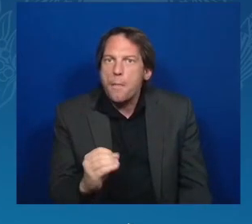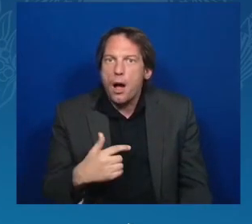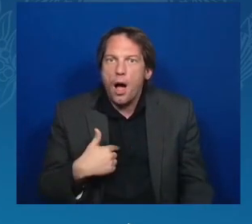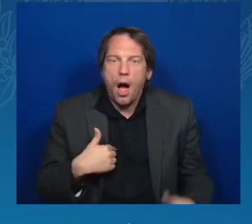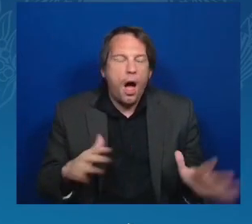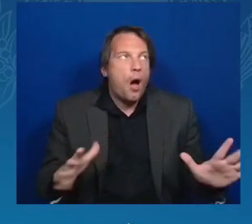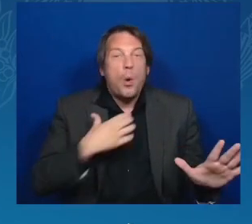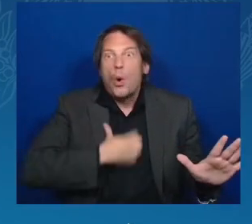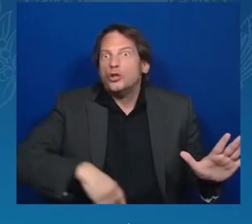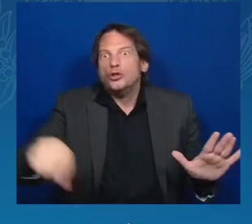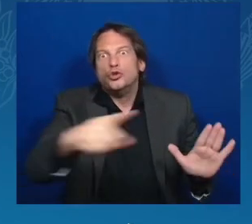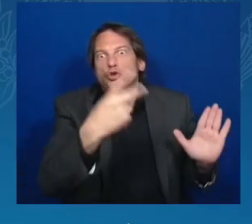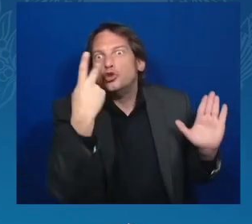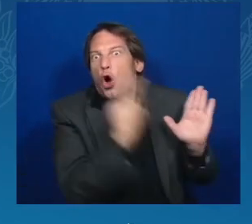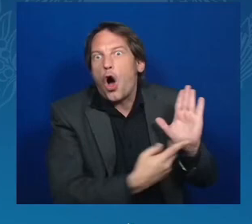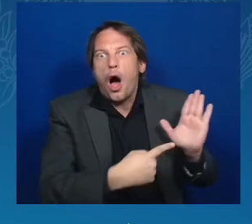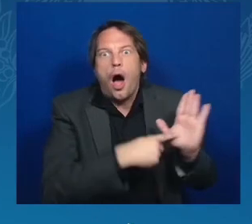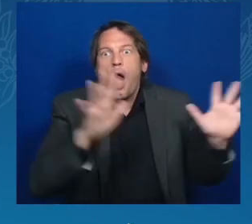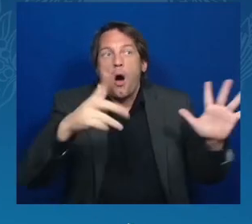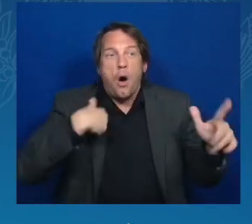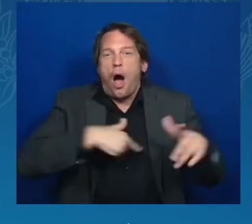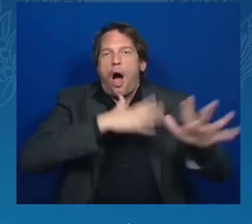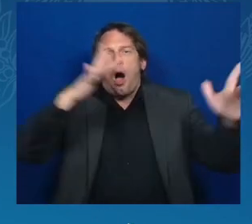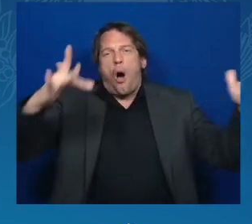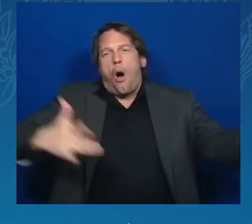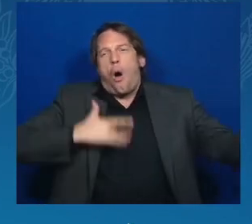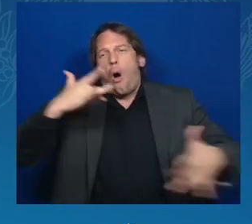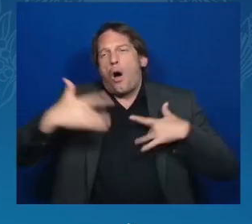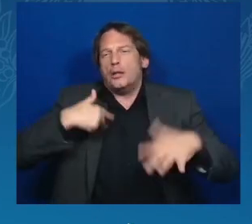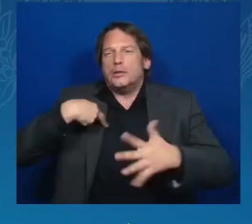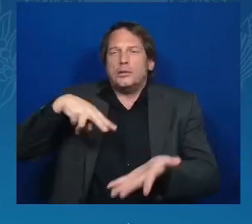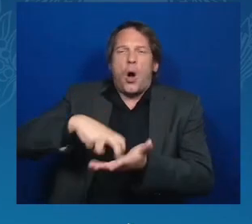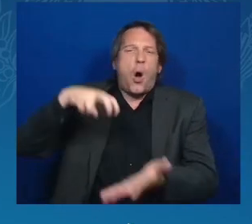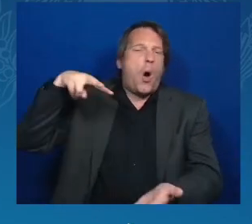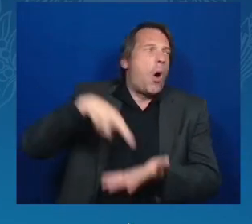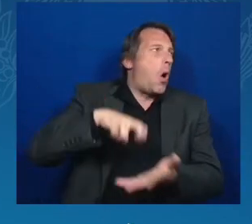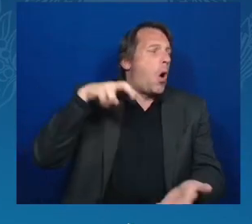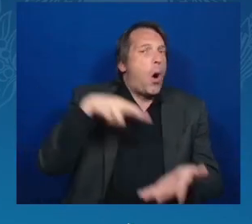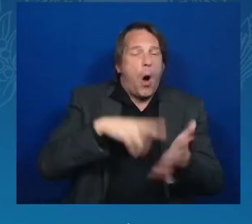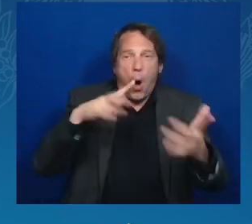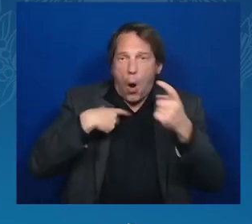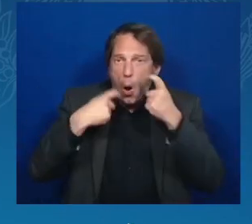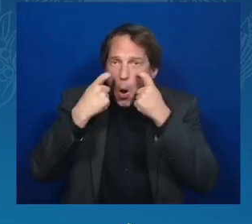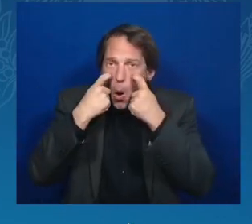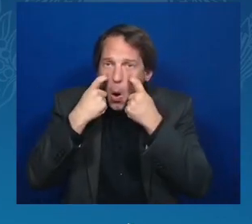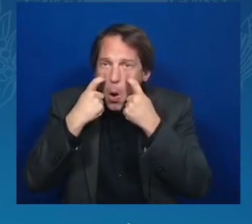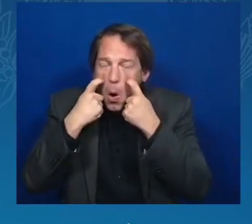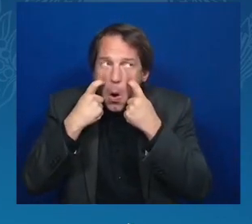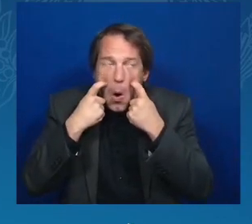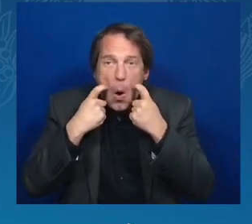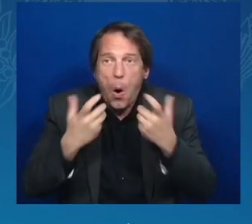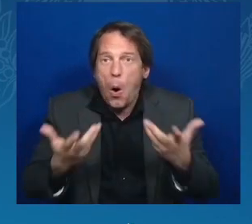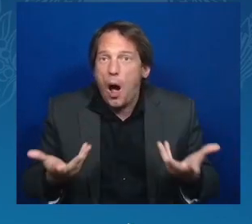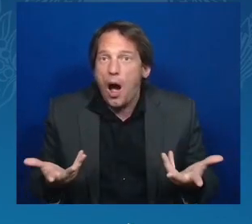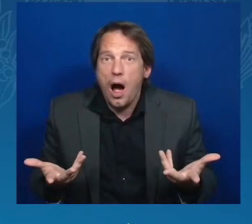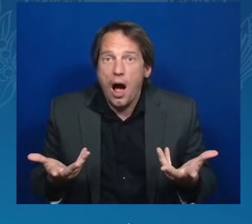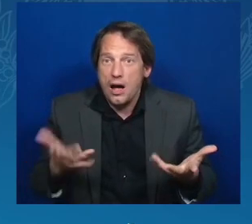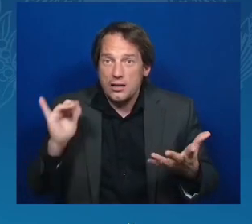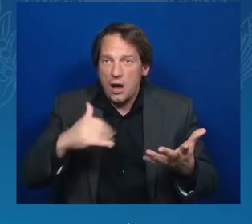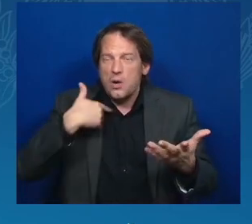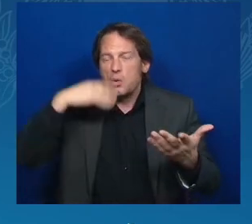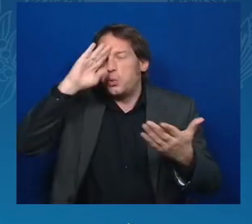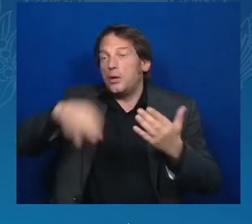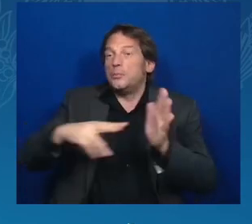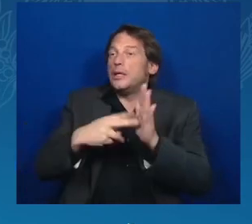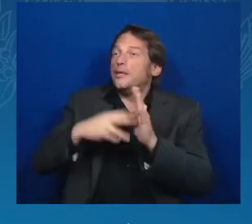There were tears on my part. We knew that things were changing for us. My life had changed, and what I was able to